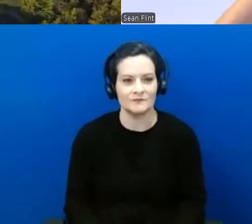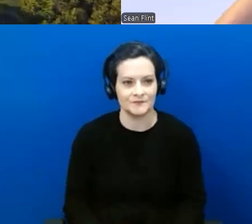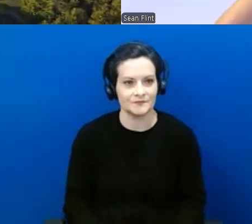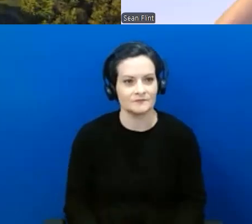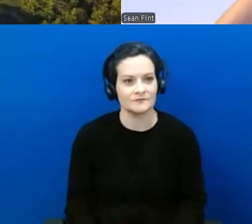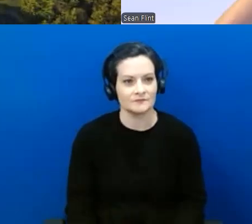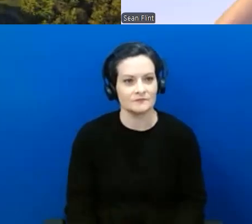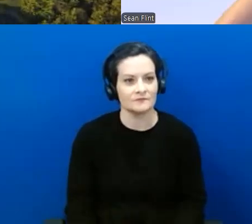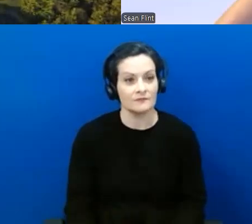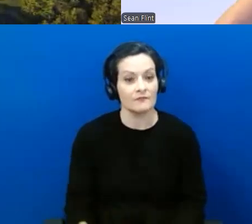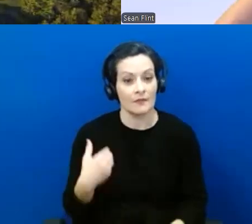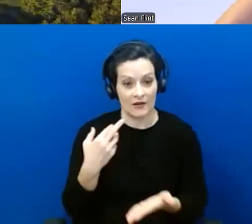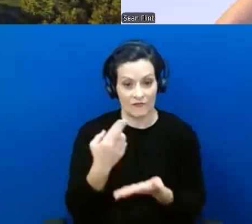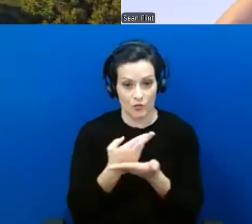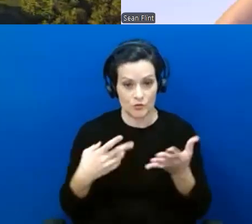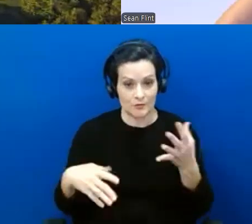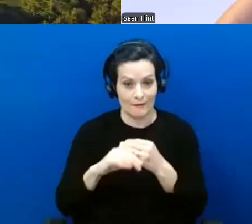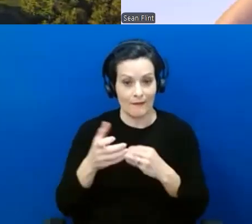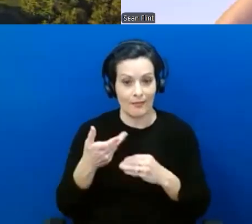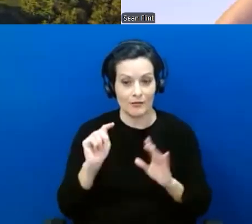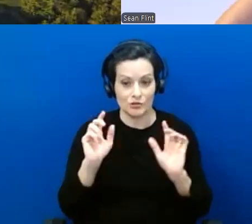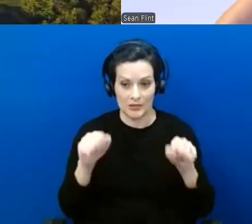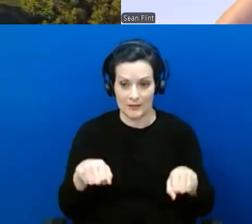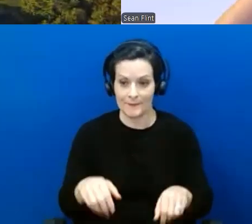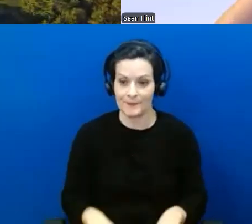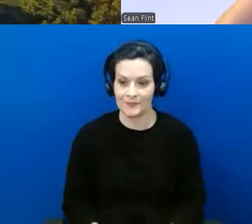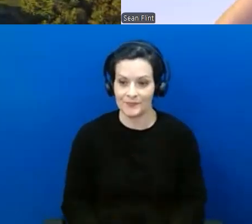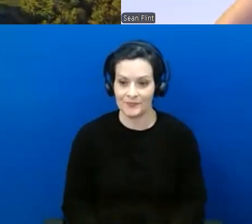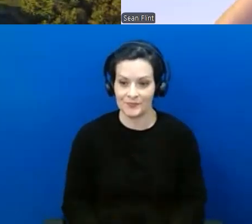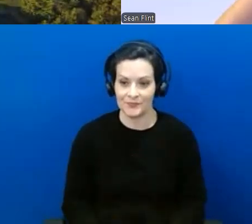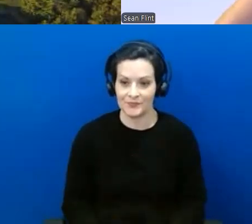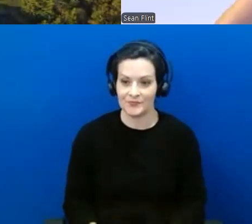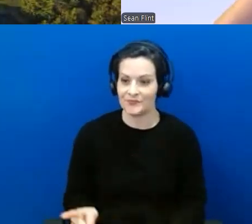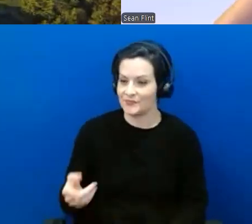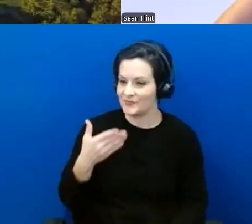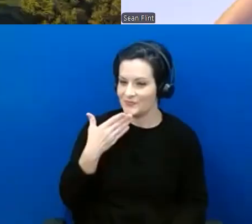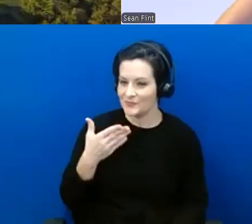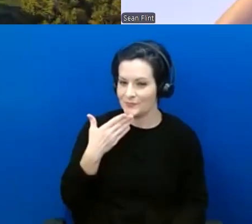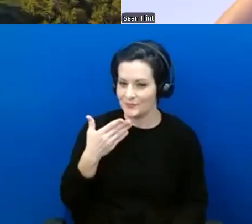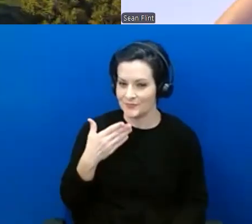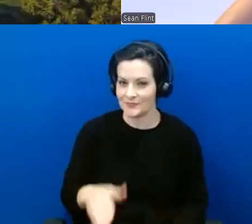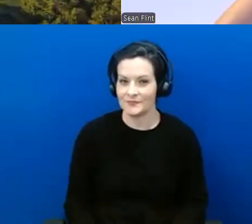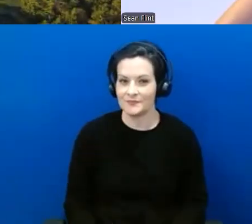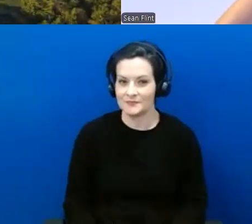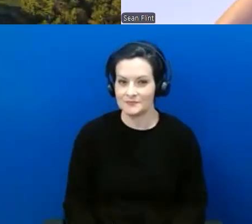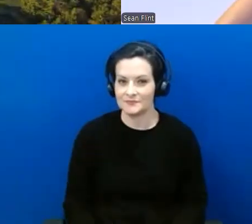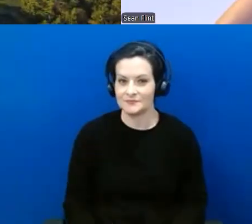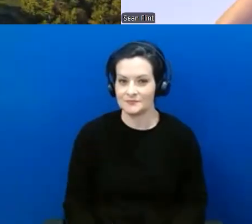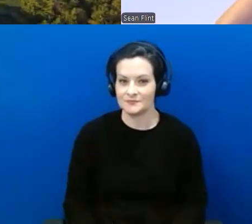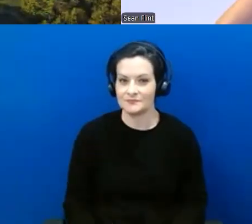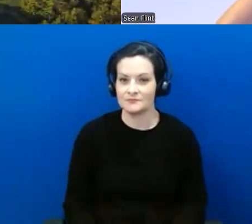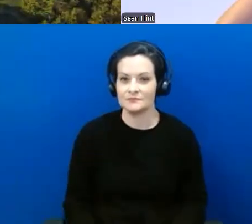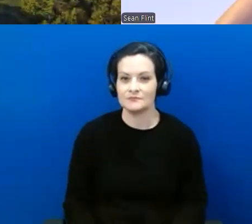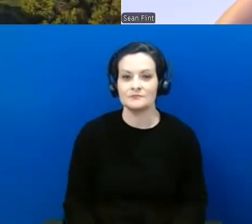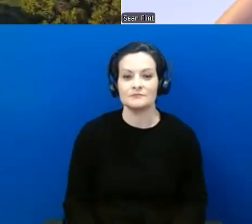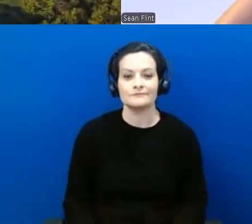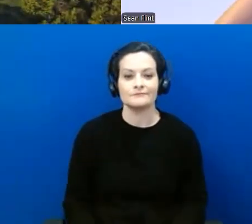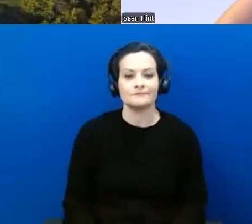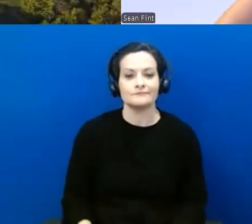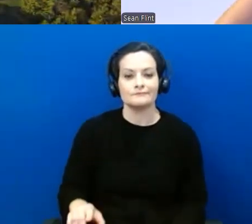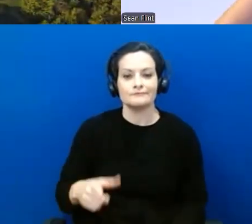some resources I can drop in the chat about that. Thank you. That's great, Ethan. Thank you. So I'm going to pass it to Sean,